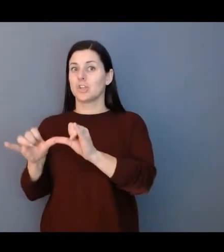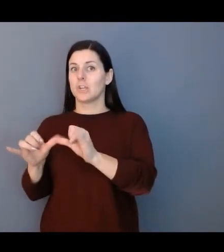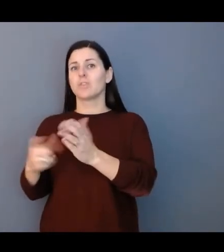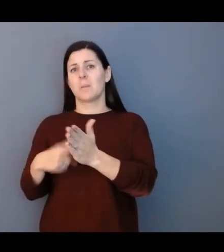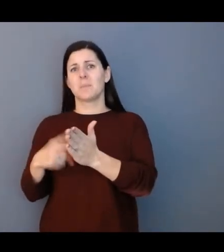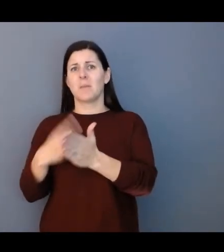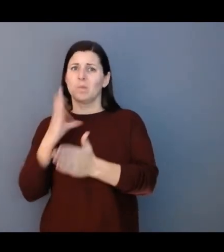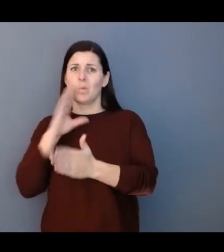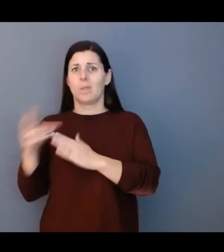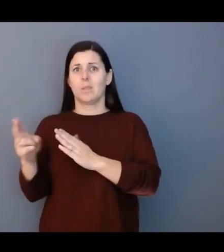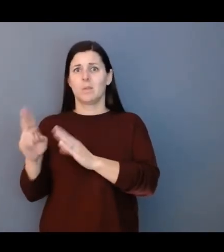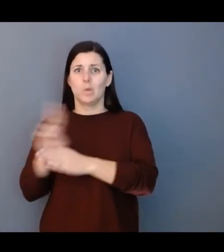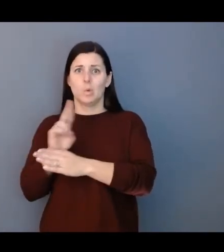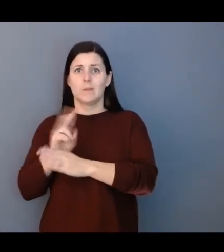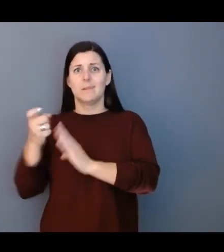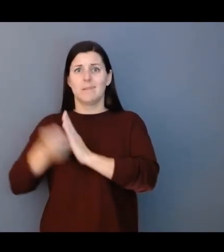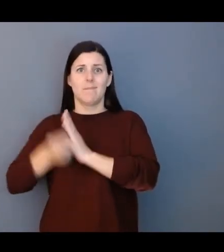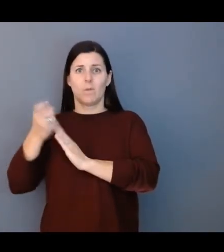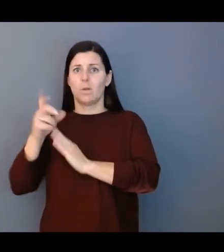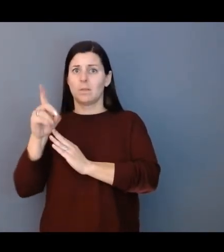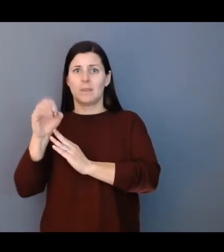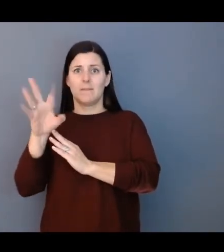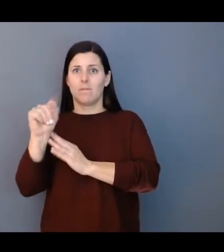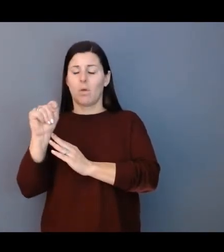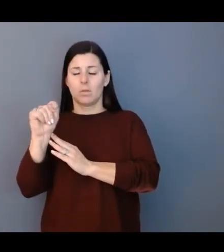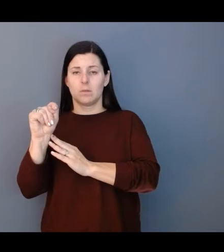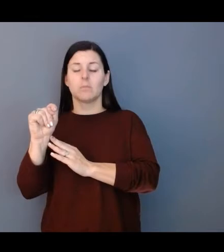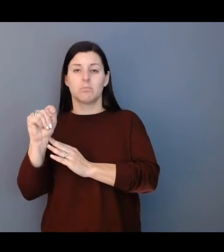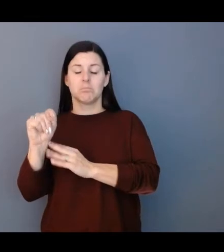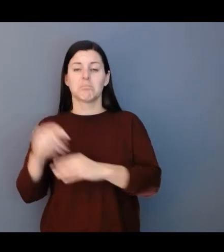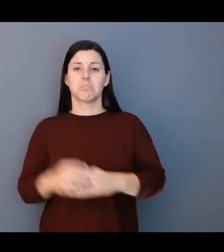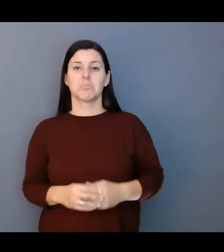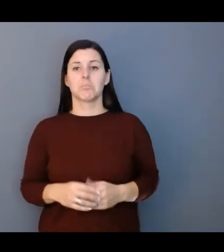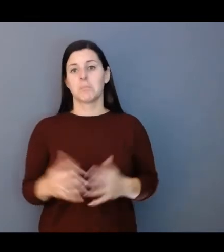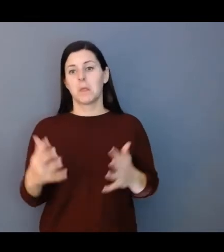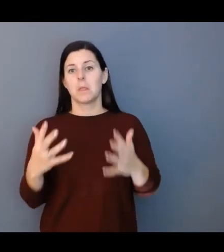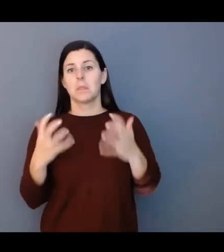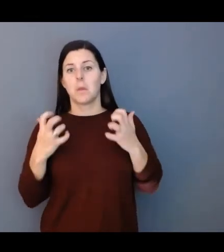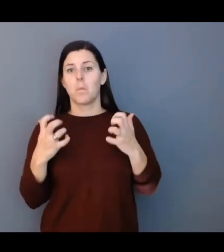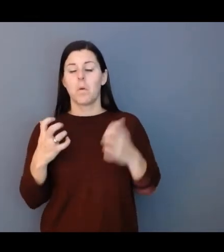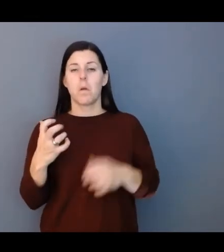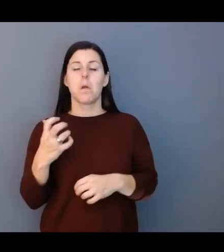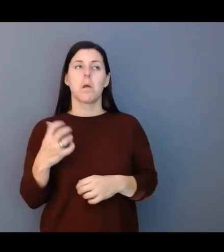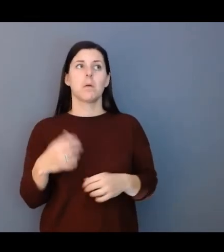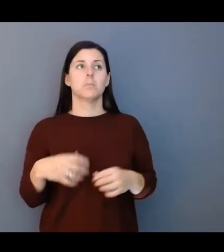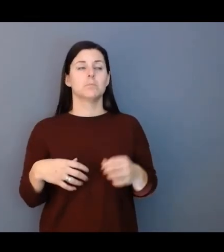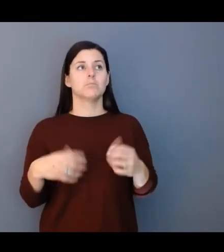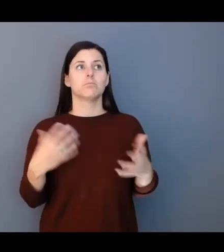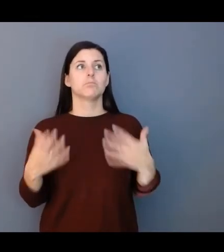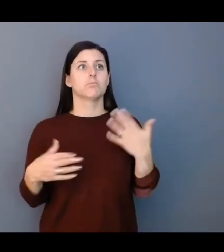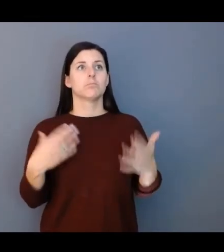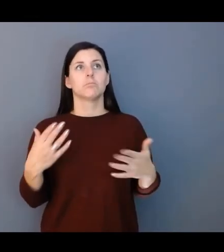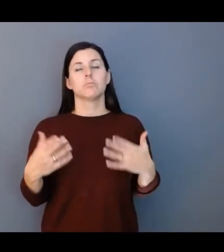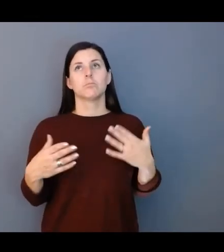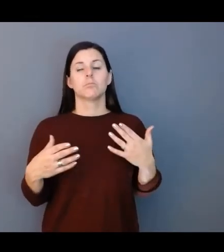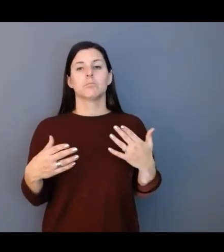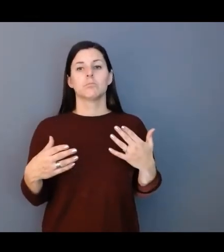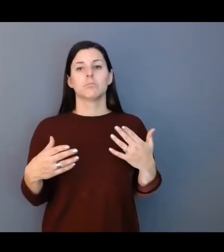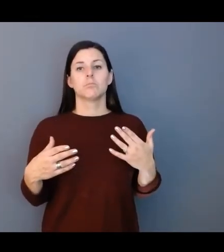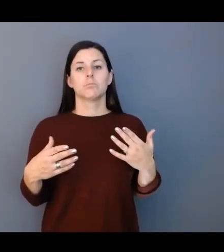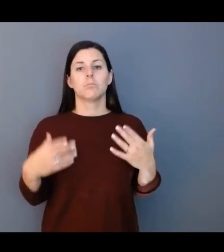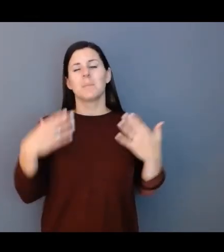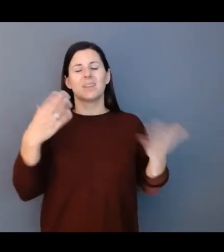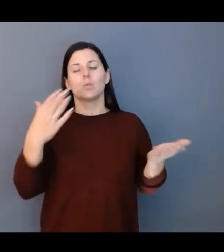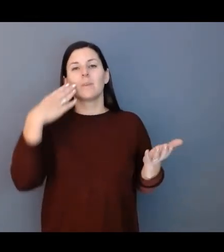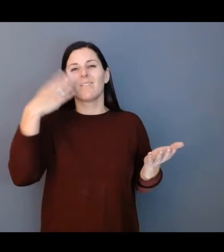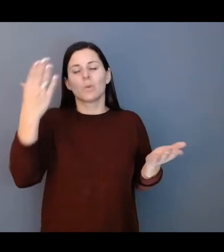engineer want to try the default case in the cases like they want to try, like you never